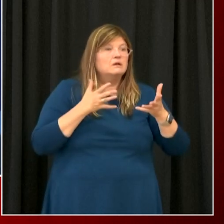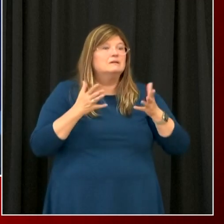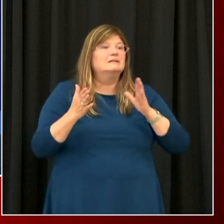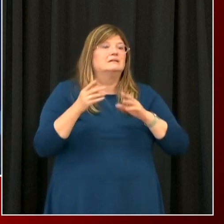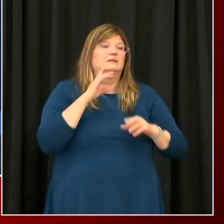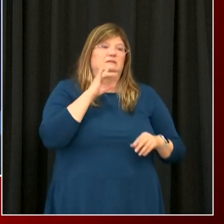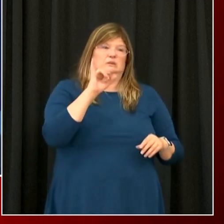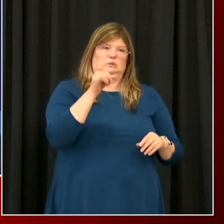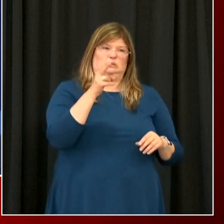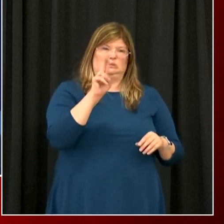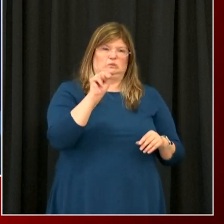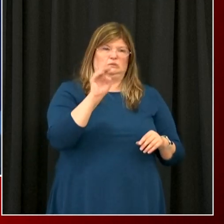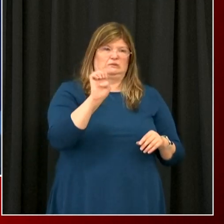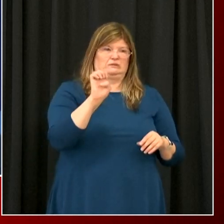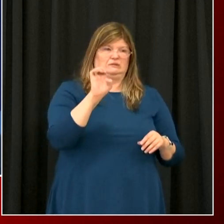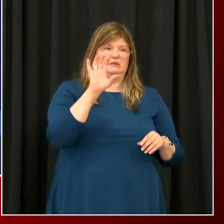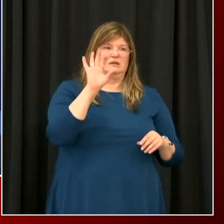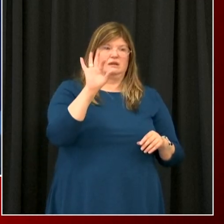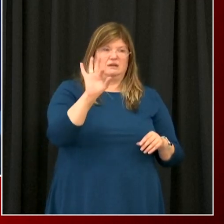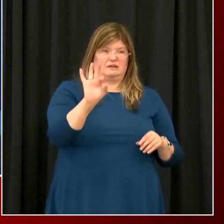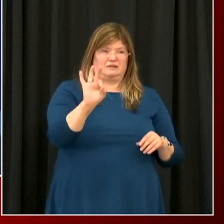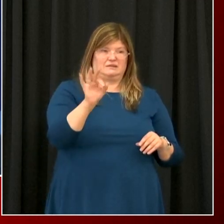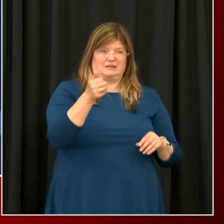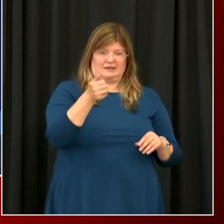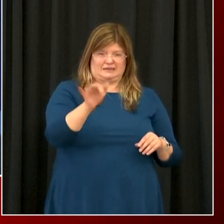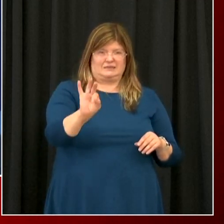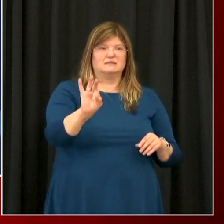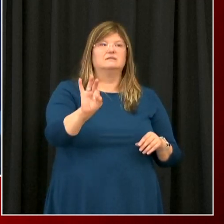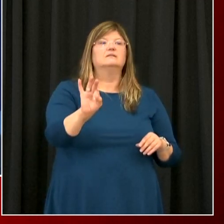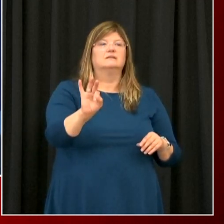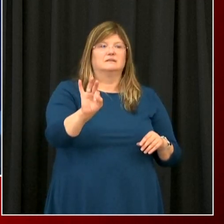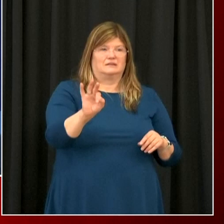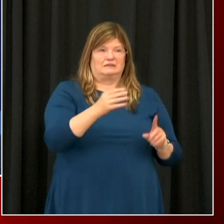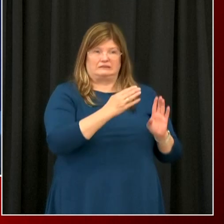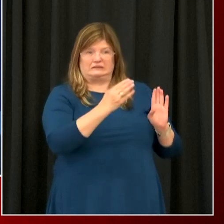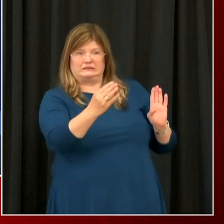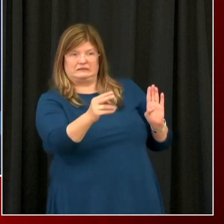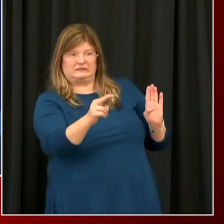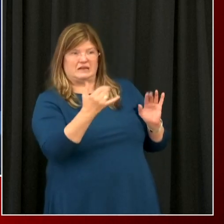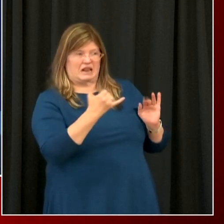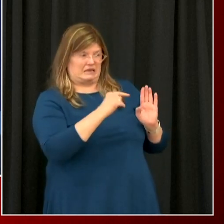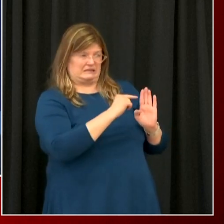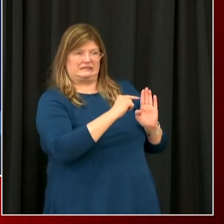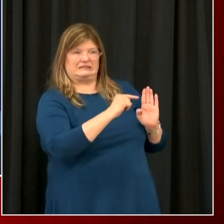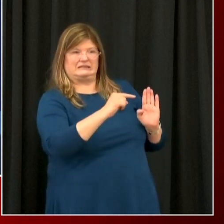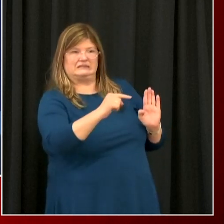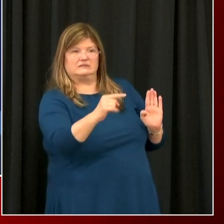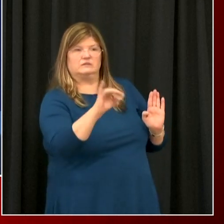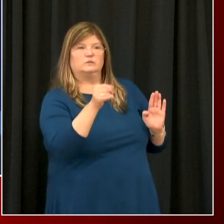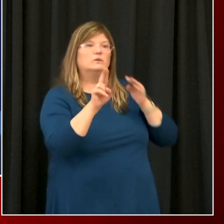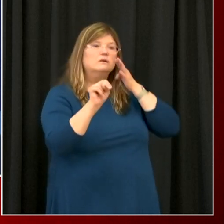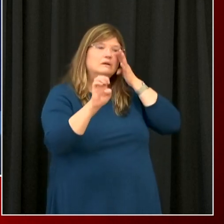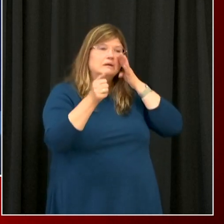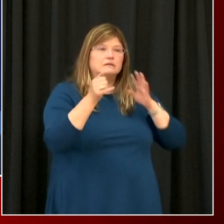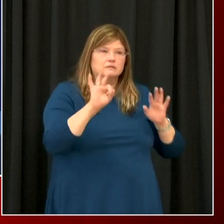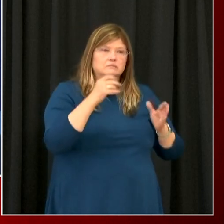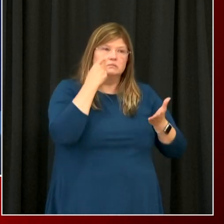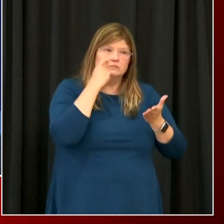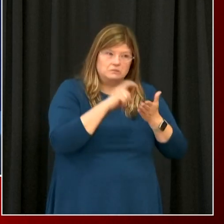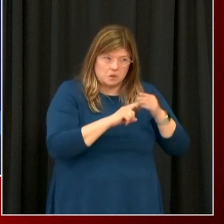So for as much as we may be counting 14 days, and you may see continued decline since we moved into May